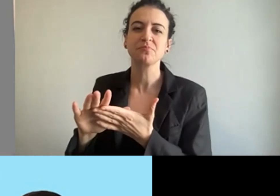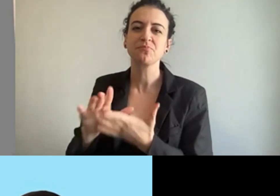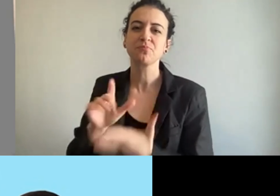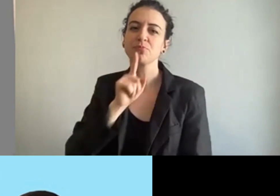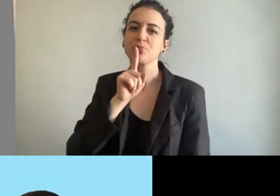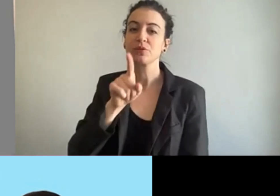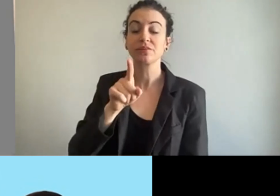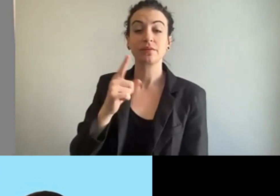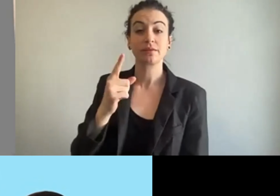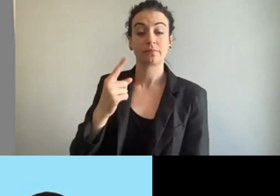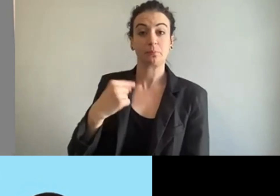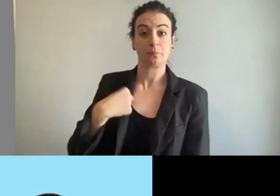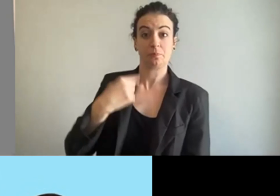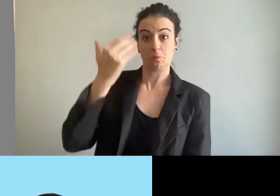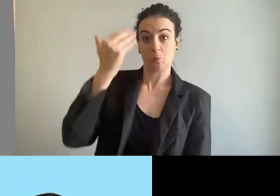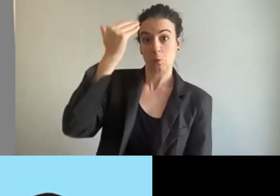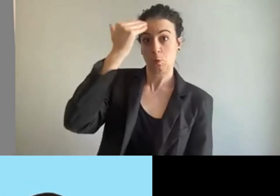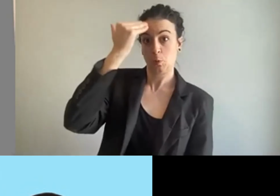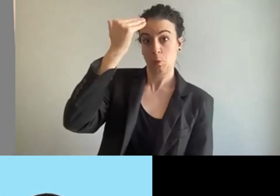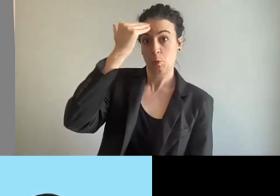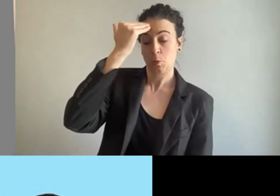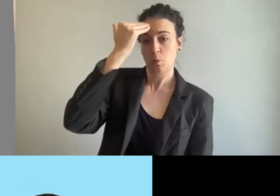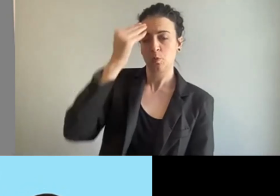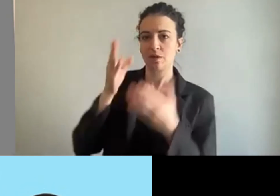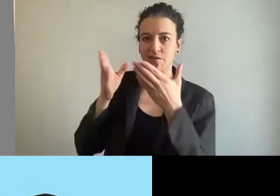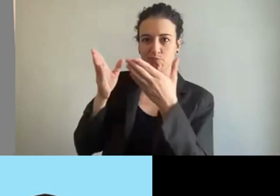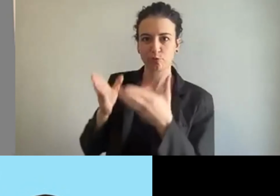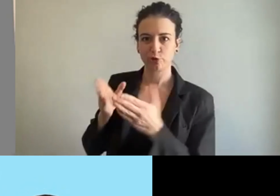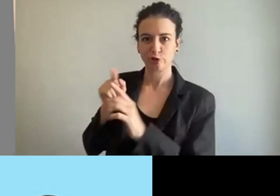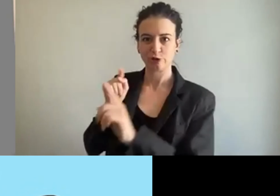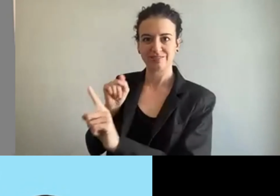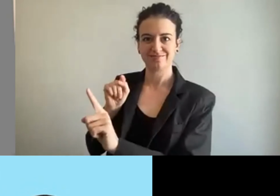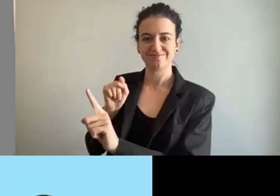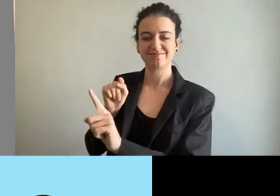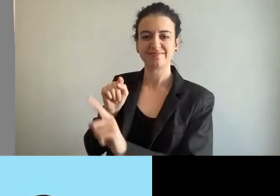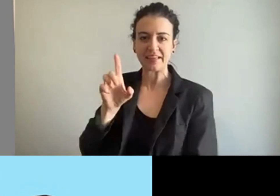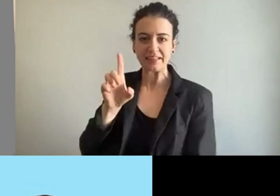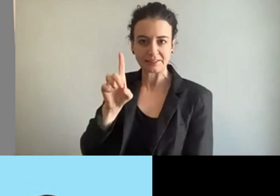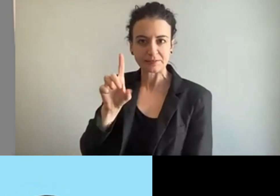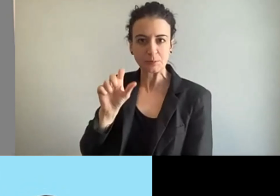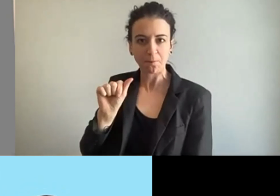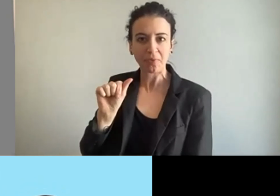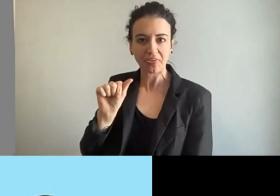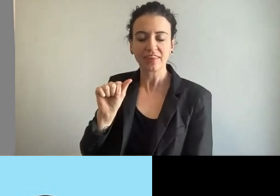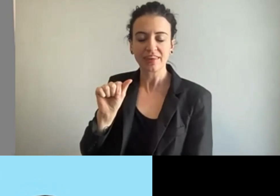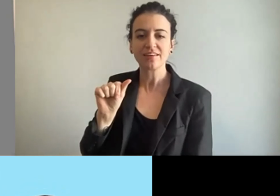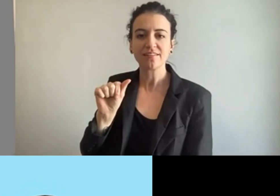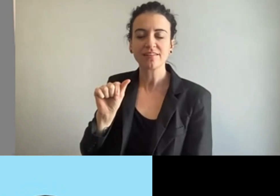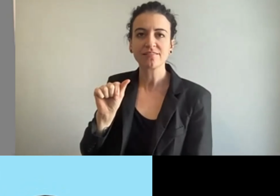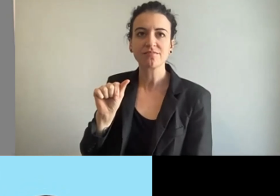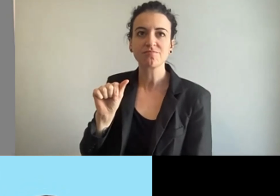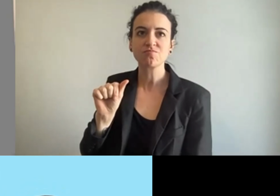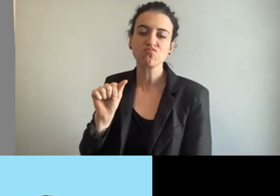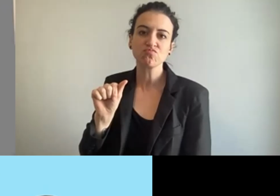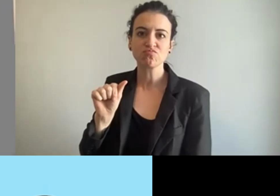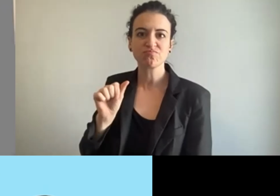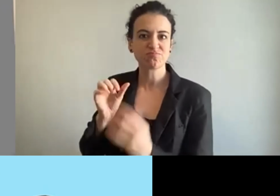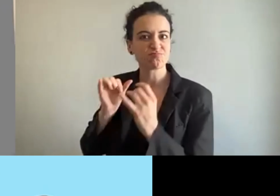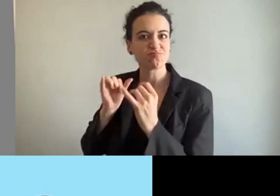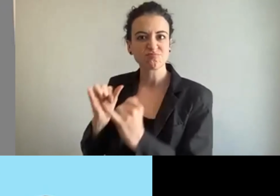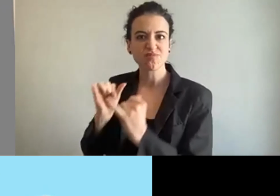know someone with a disability that is of my